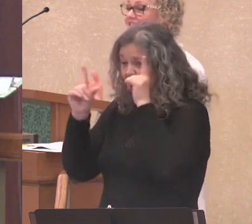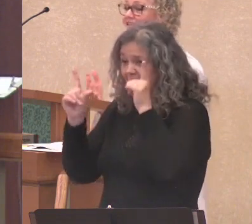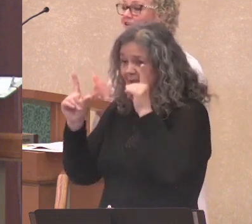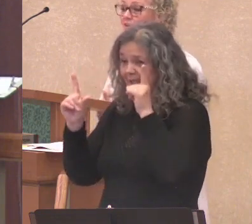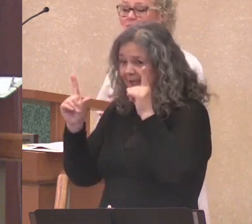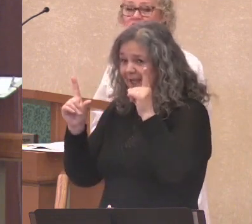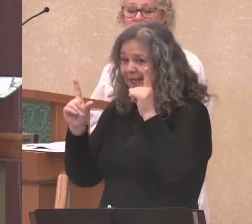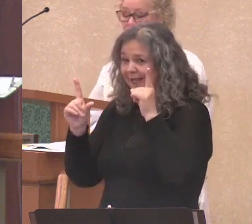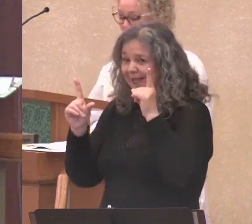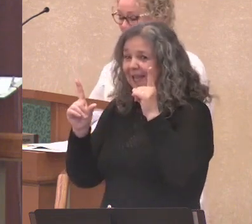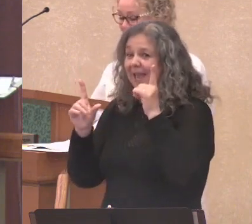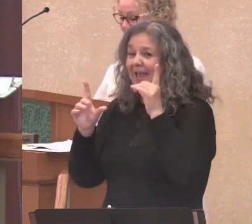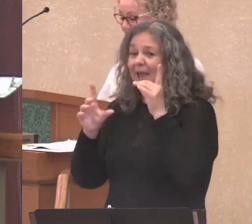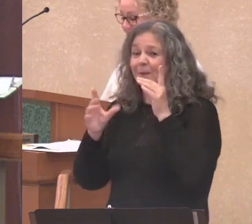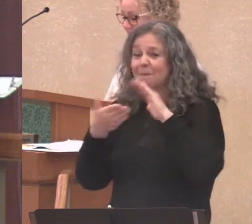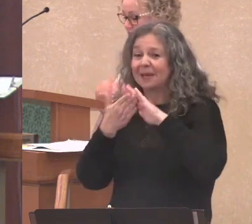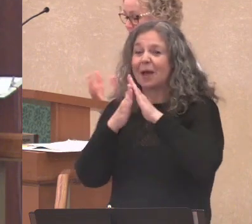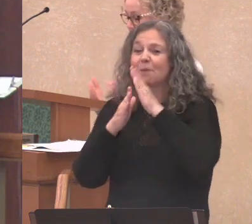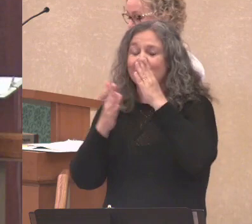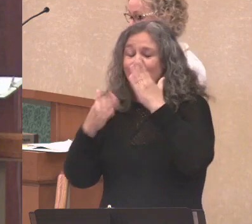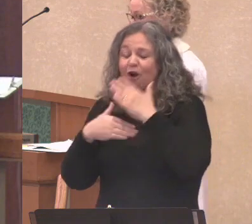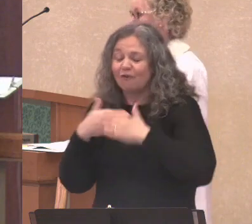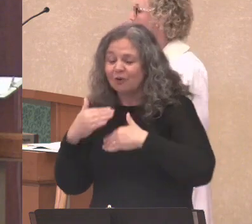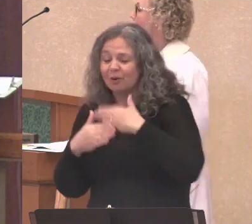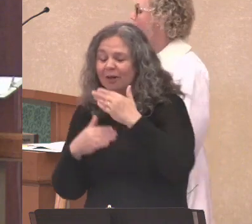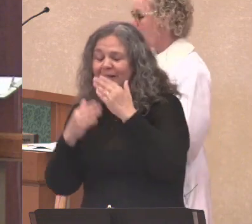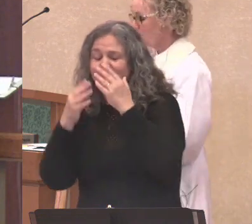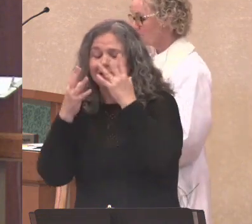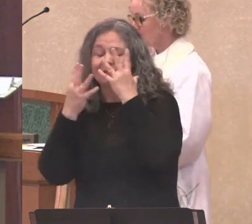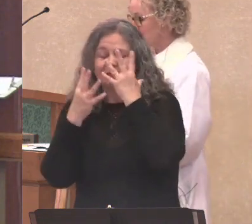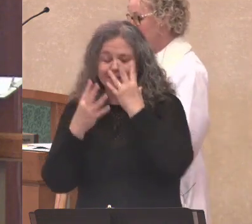and sing, or maybe just meditate on the words to